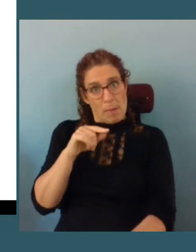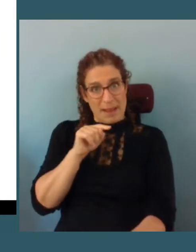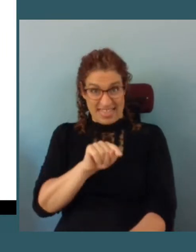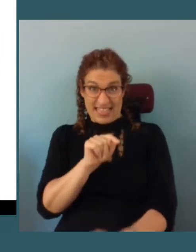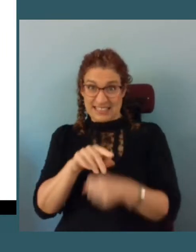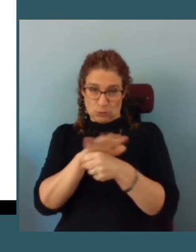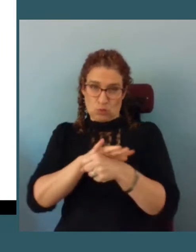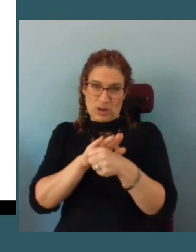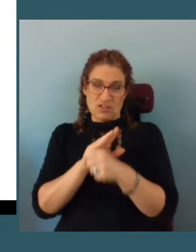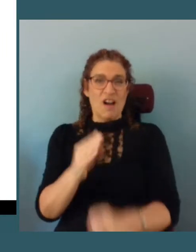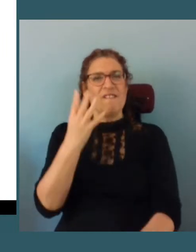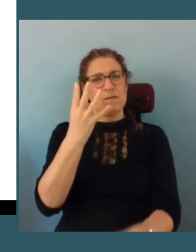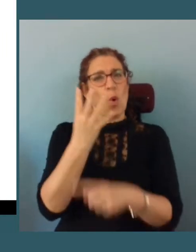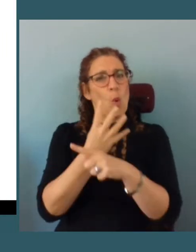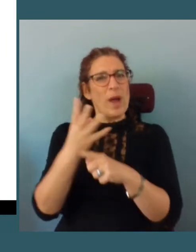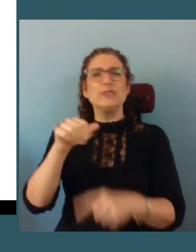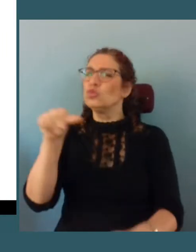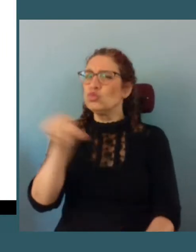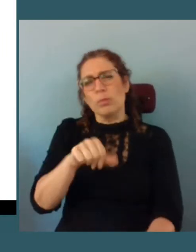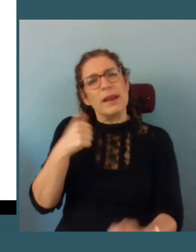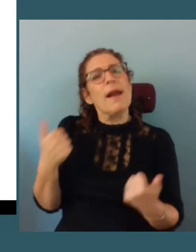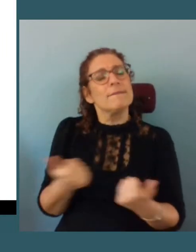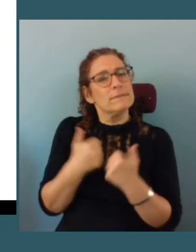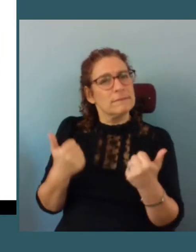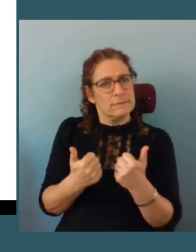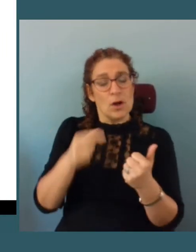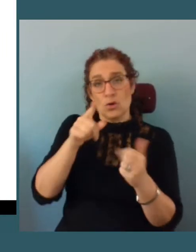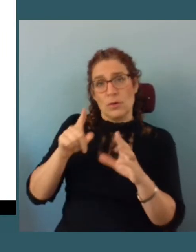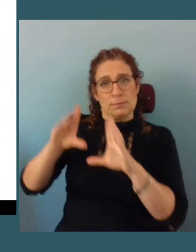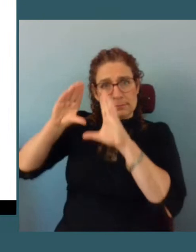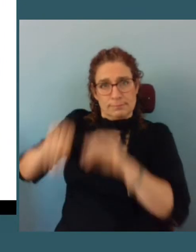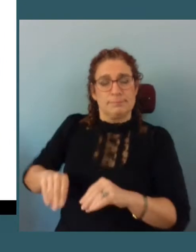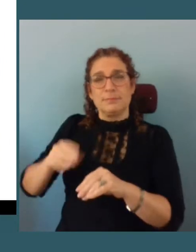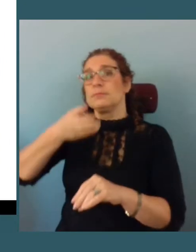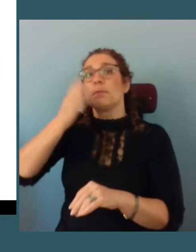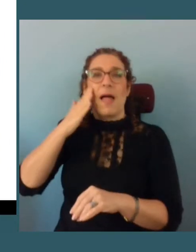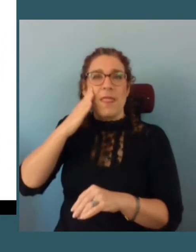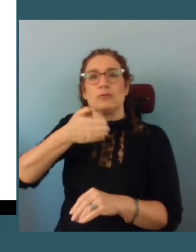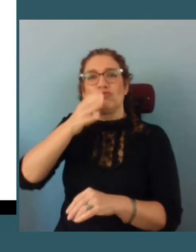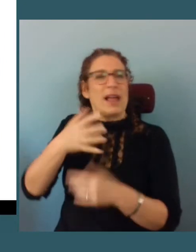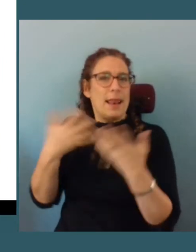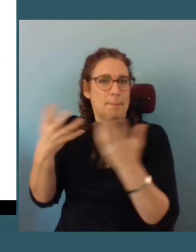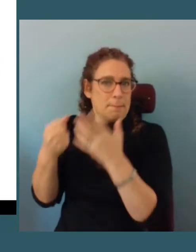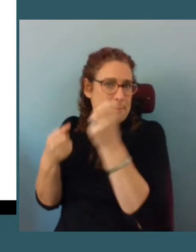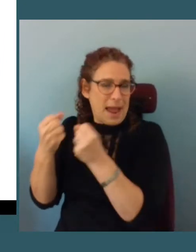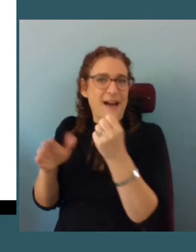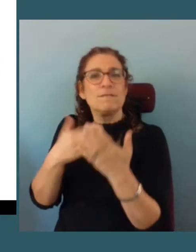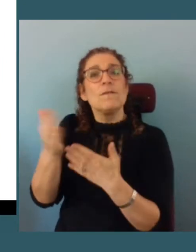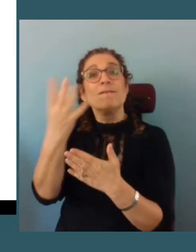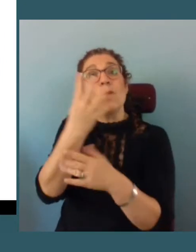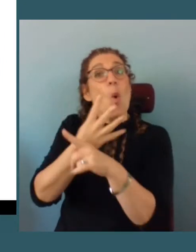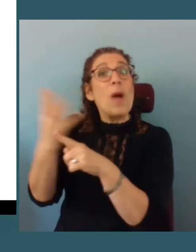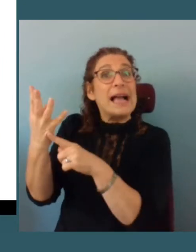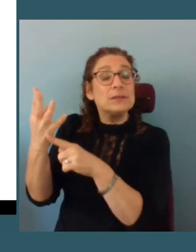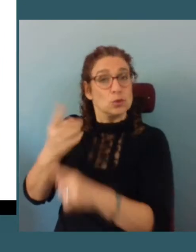situation. So you need to remove it for 4 weeks completely. And what you're looking for is, do symptoms get significantly